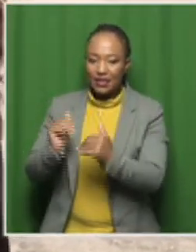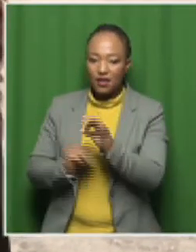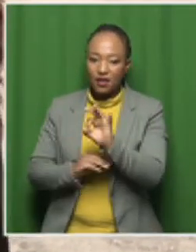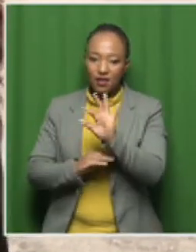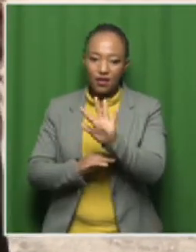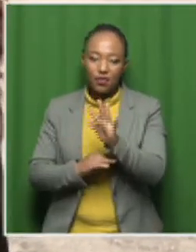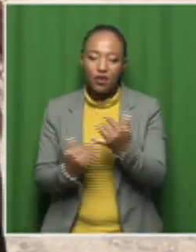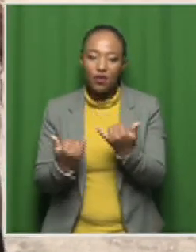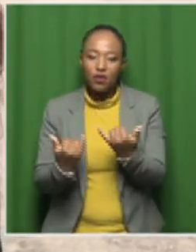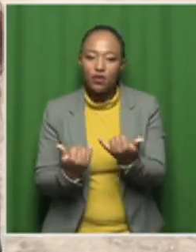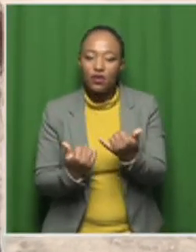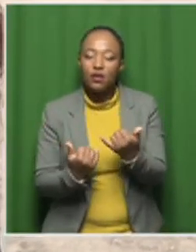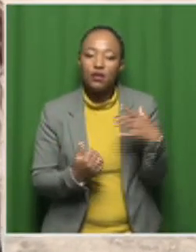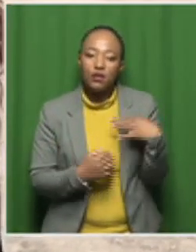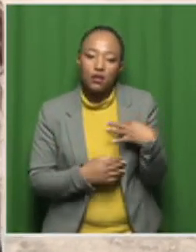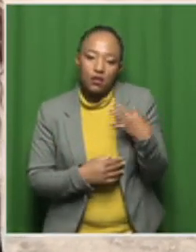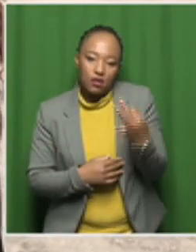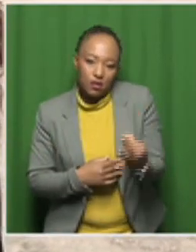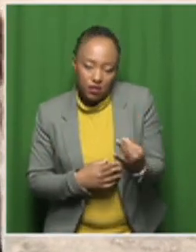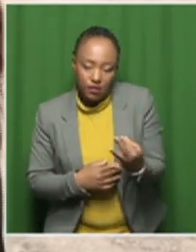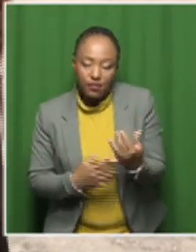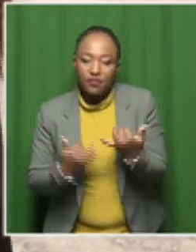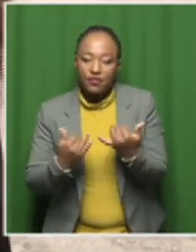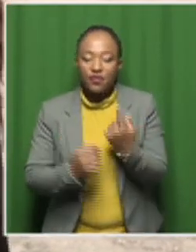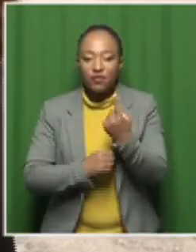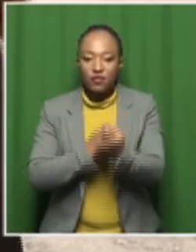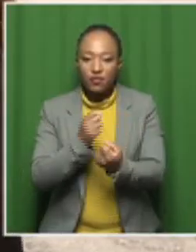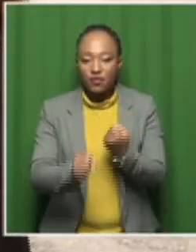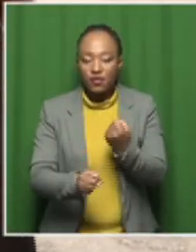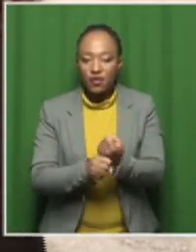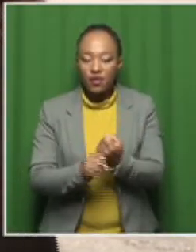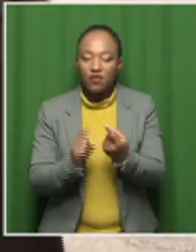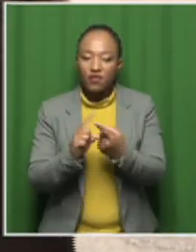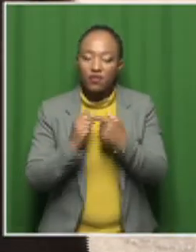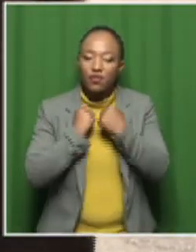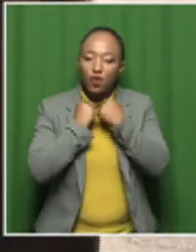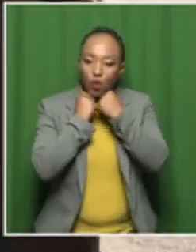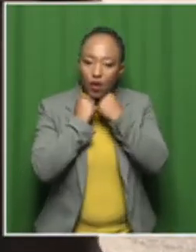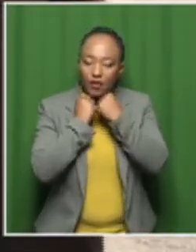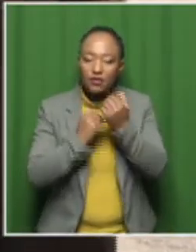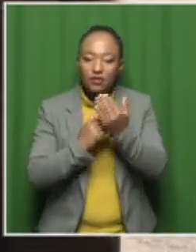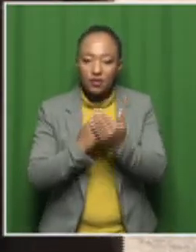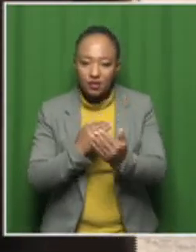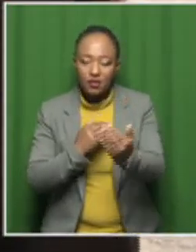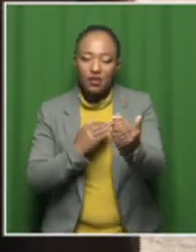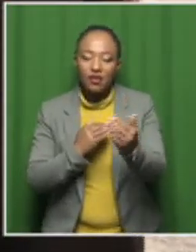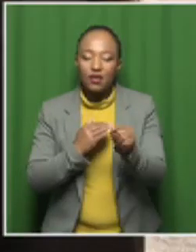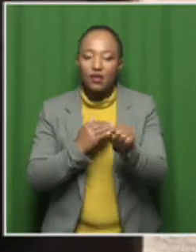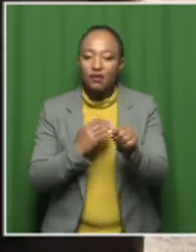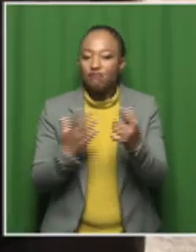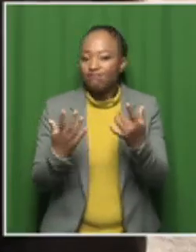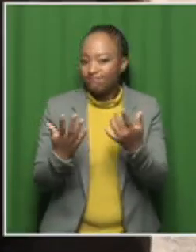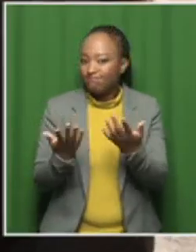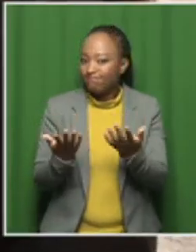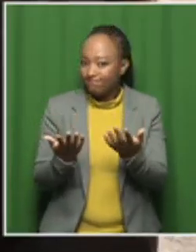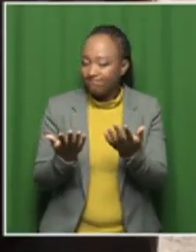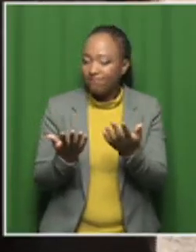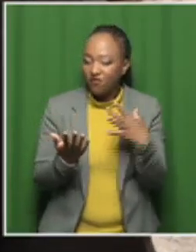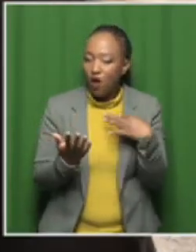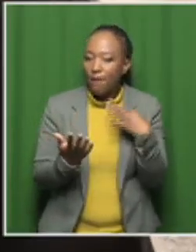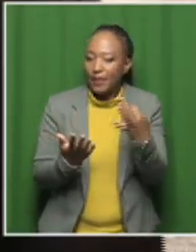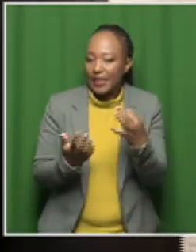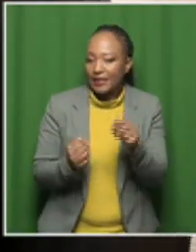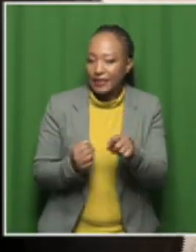to apply. Our scholarships are opened every year from August, first week of August, and we look forward to receiving all these